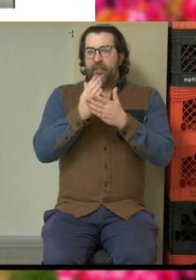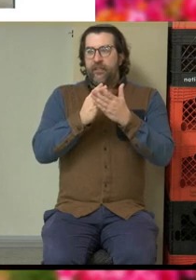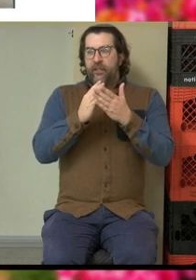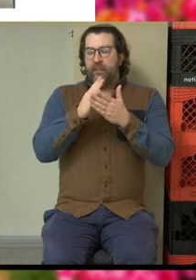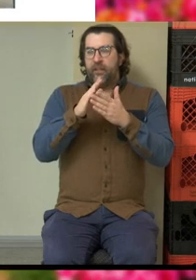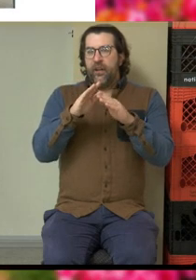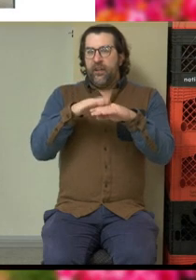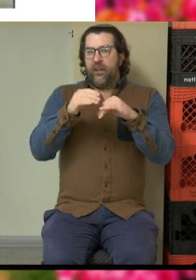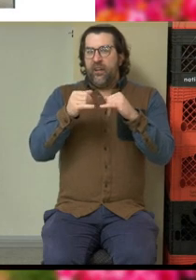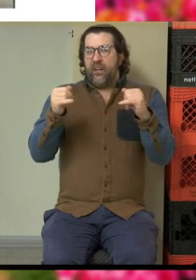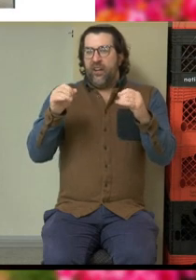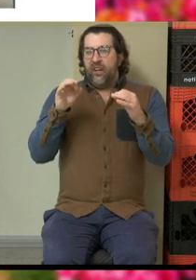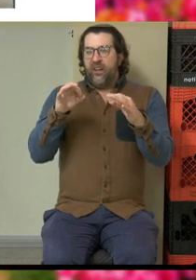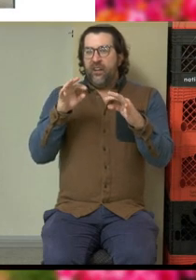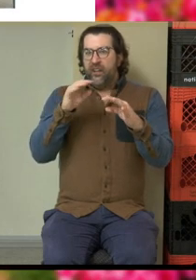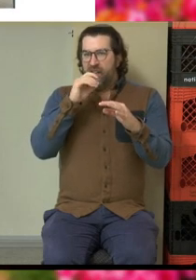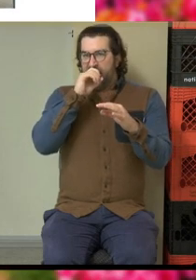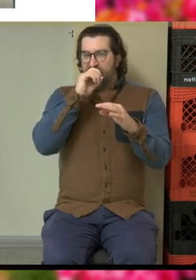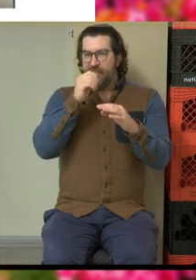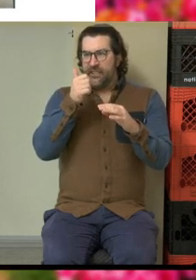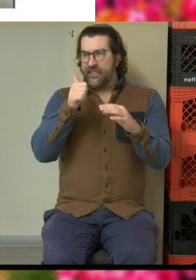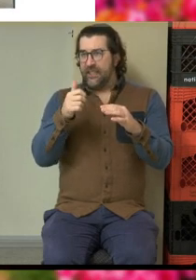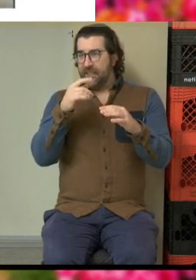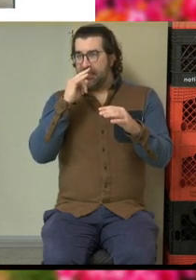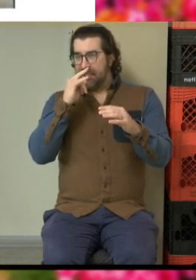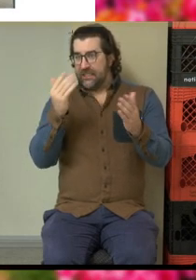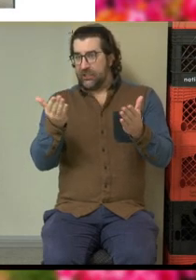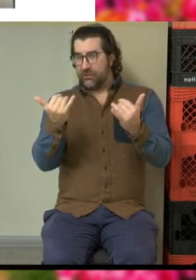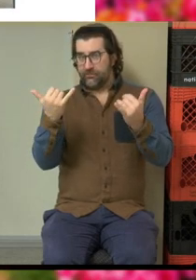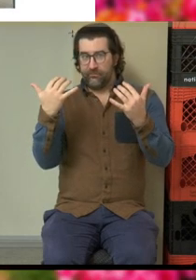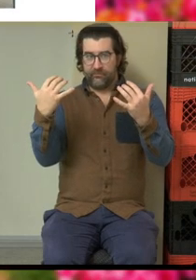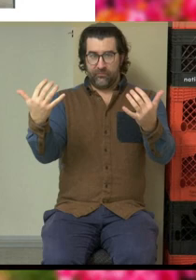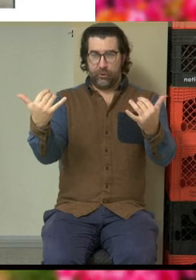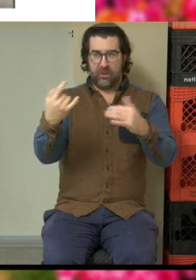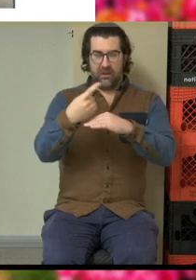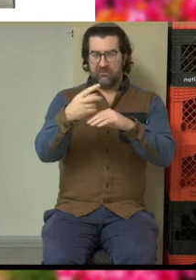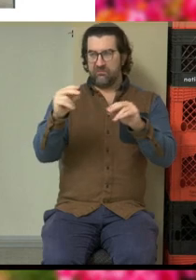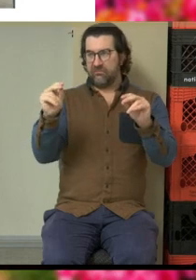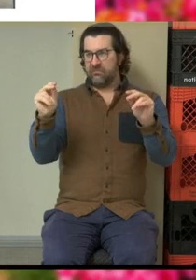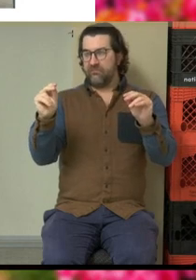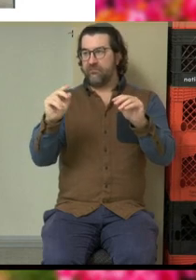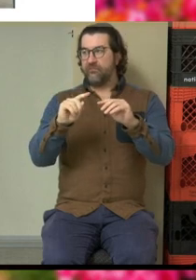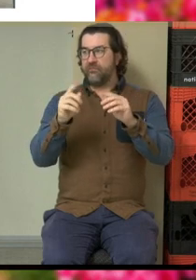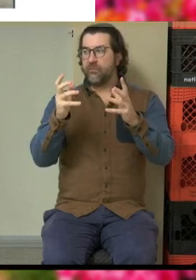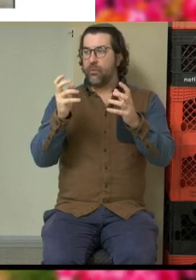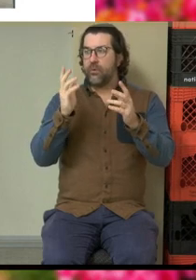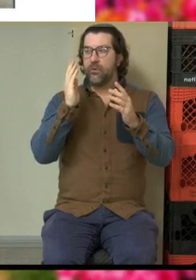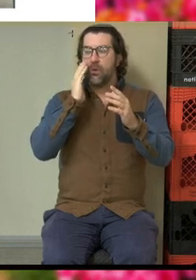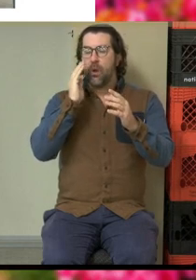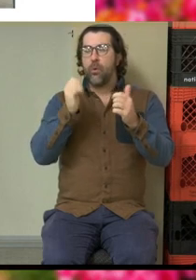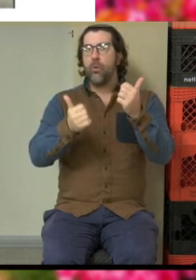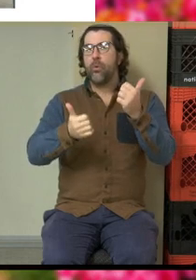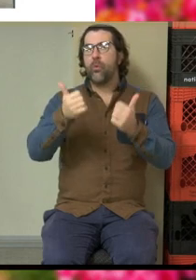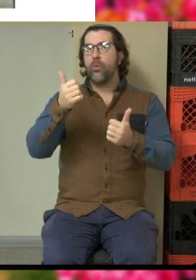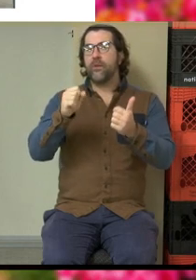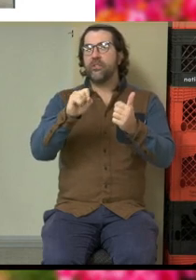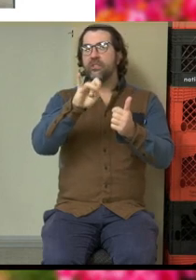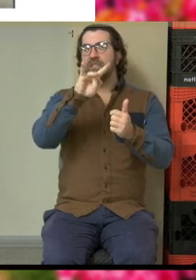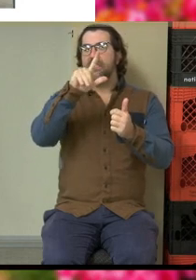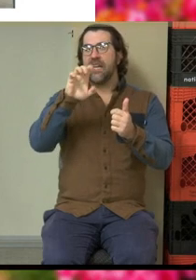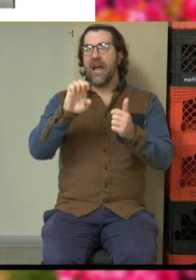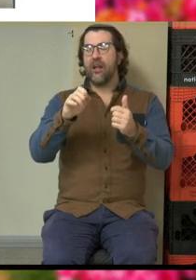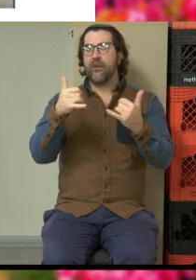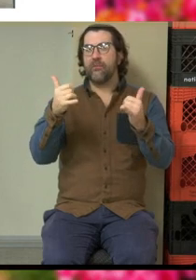the kids. I don't know if we have any in person tonight, but we want to know which style of playground